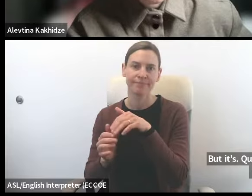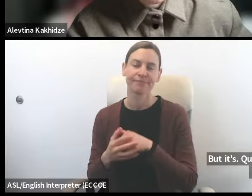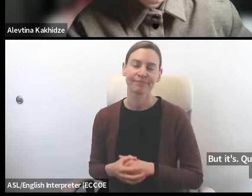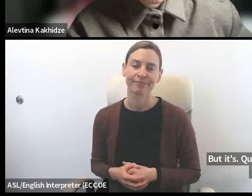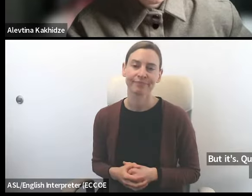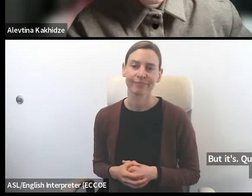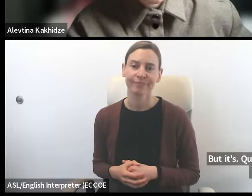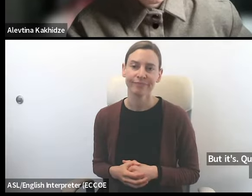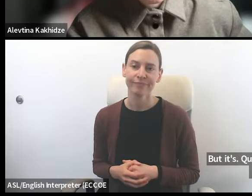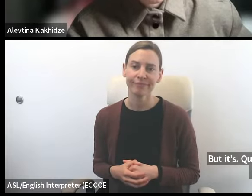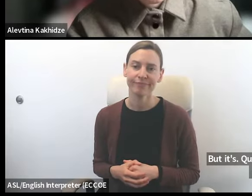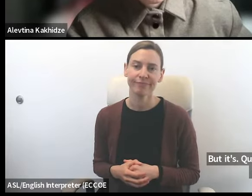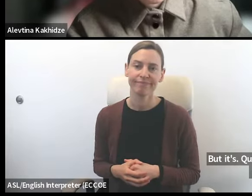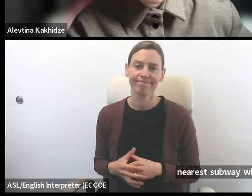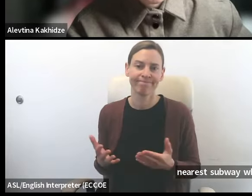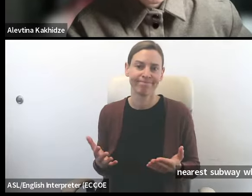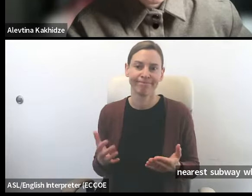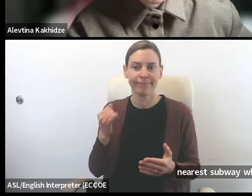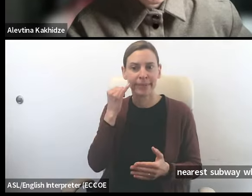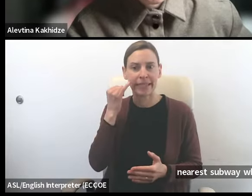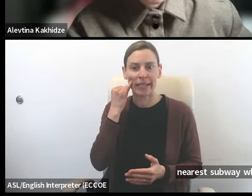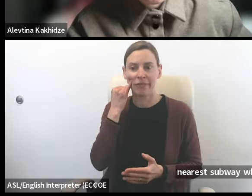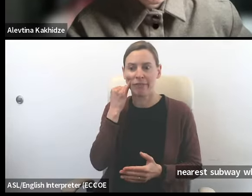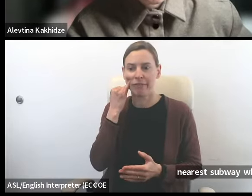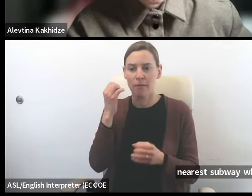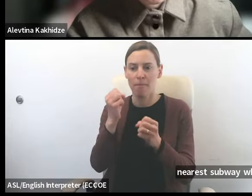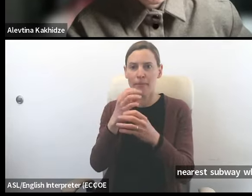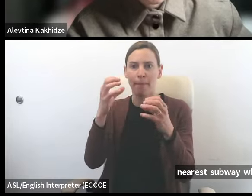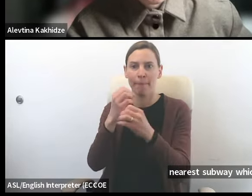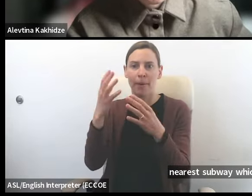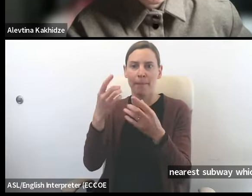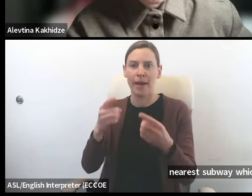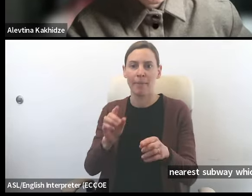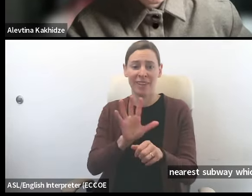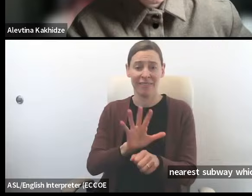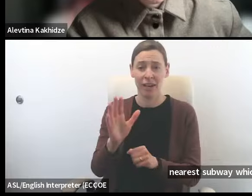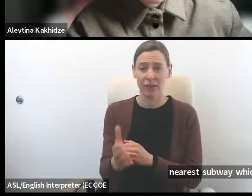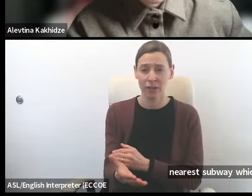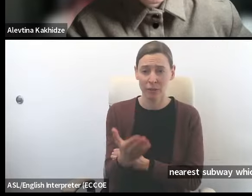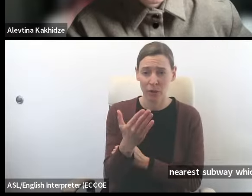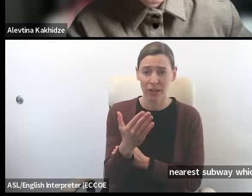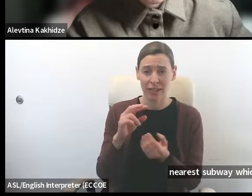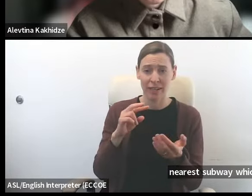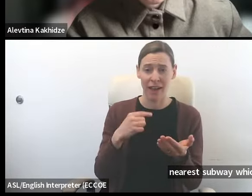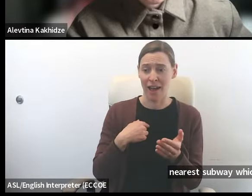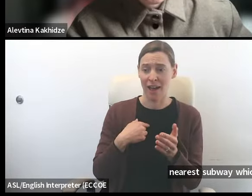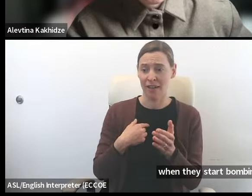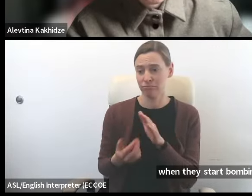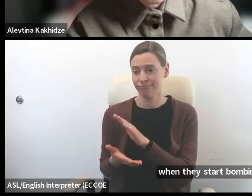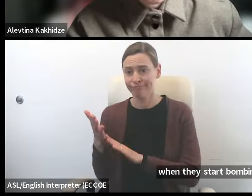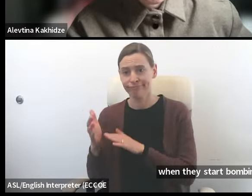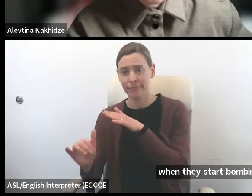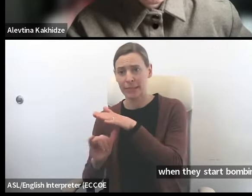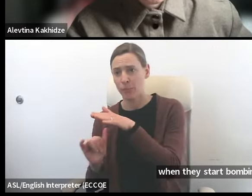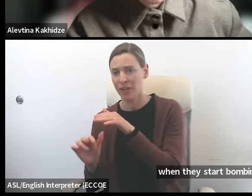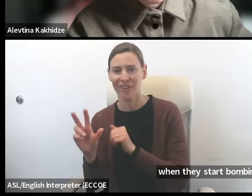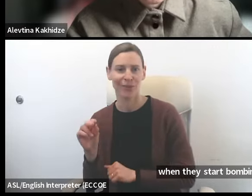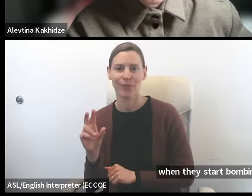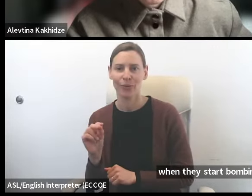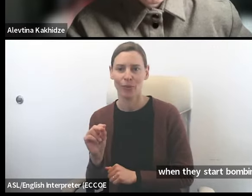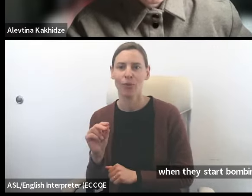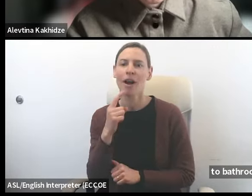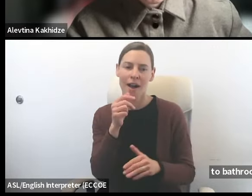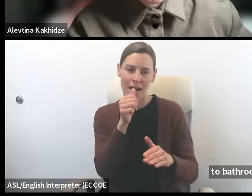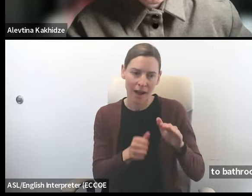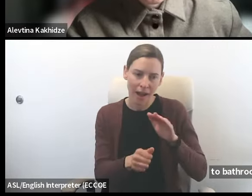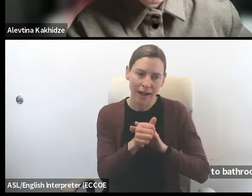go at 5 p.m. when they start bombing, and you wake up and we just go to bathroom, though it's not the